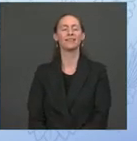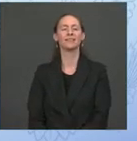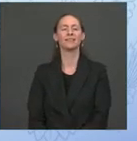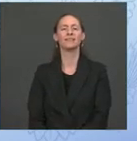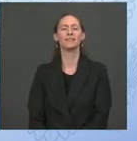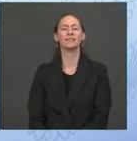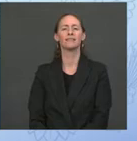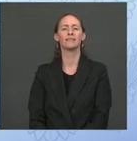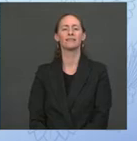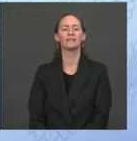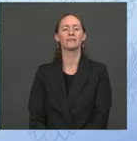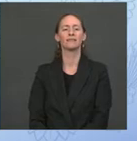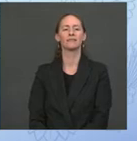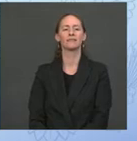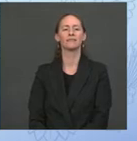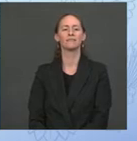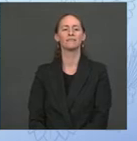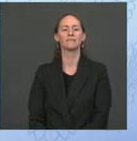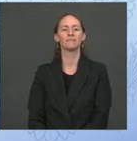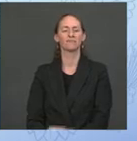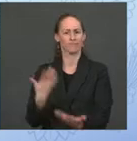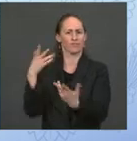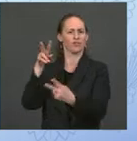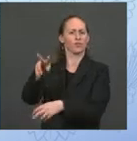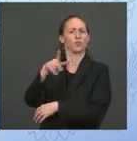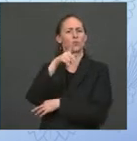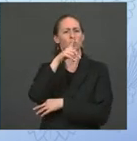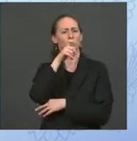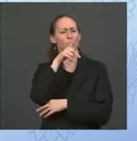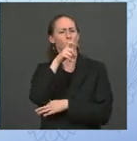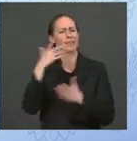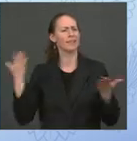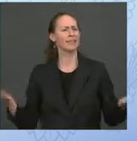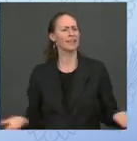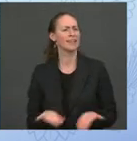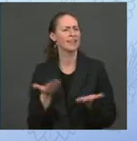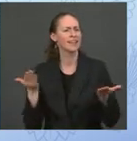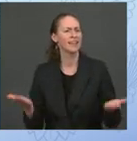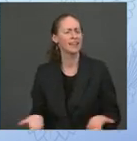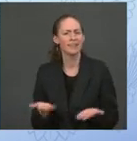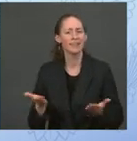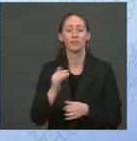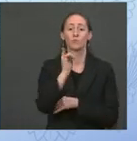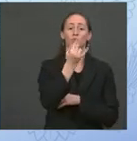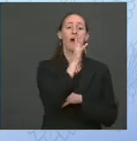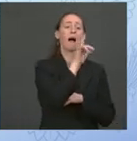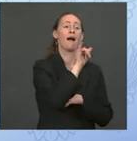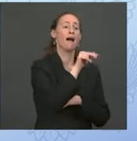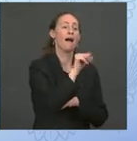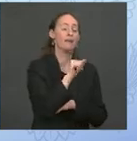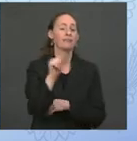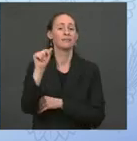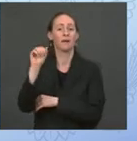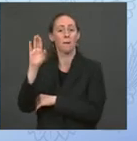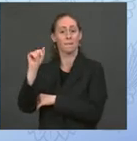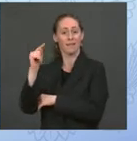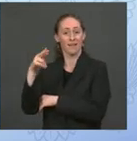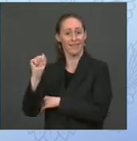Just look at who is here today. Juliana and Tabitha, you are